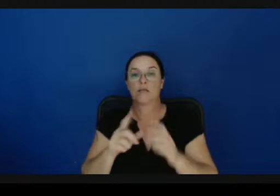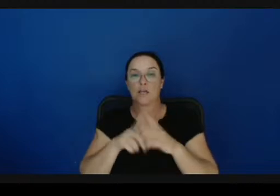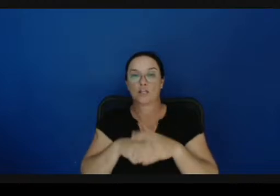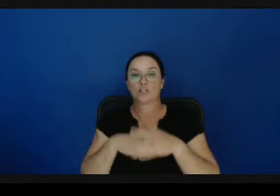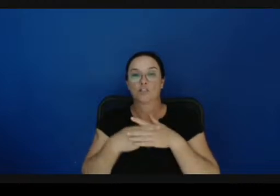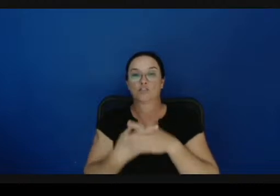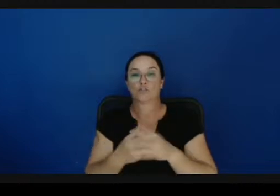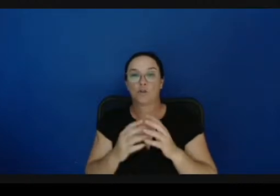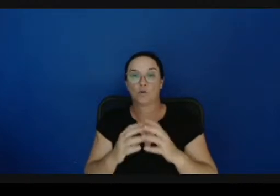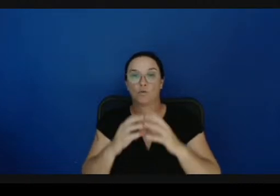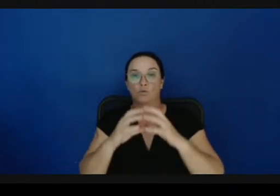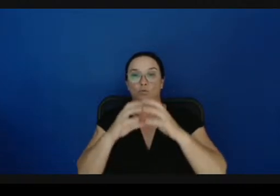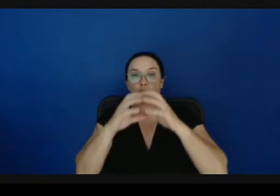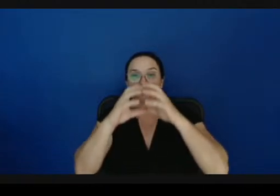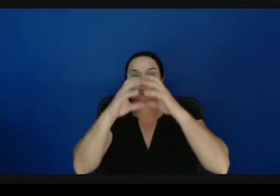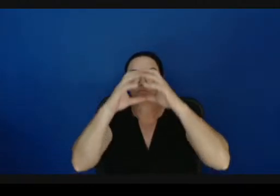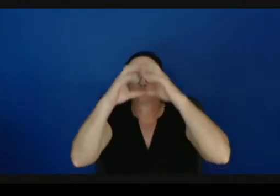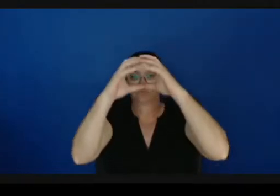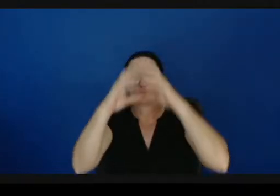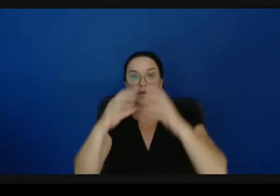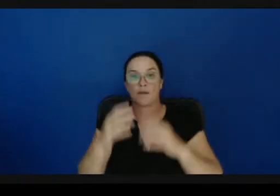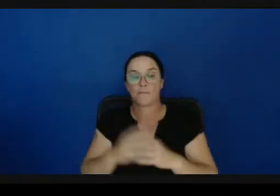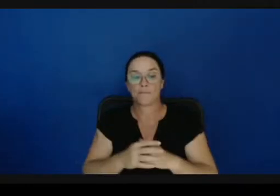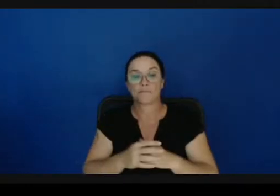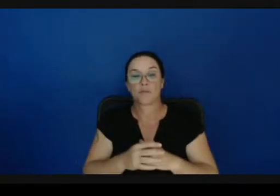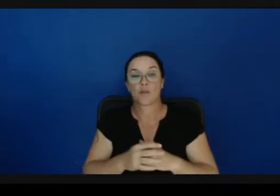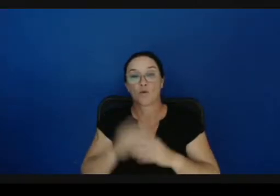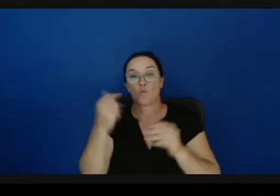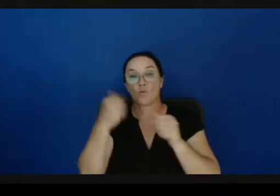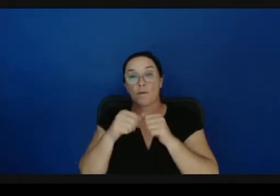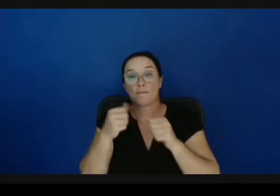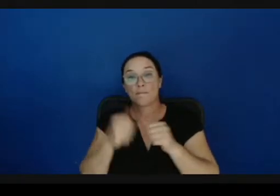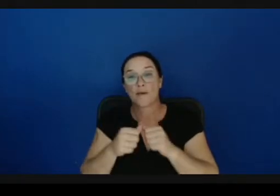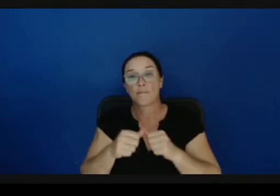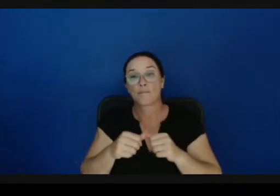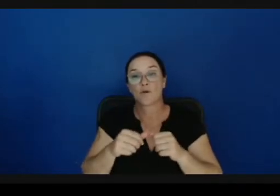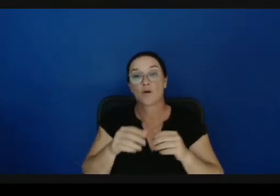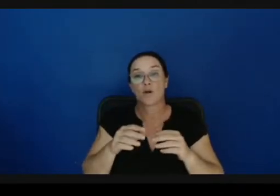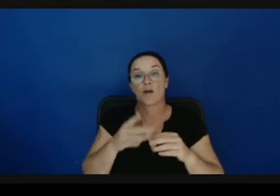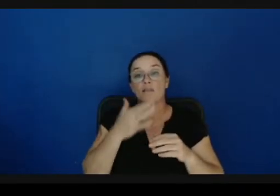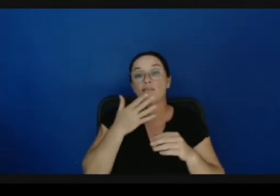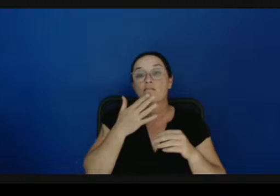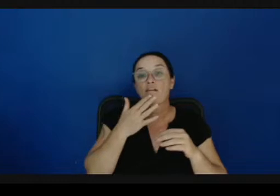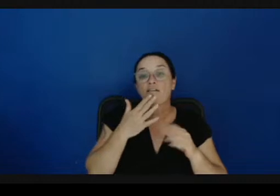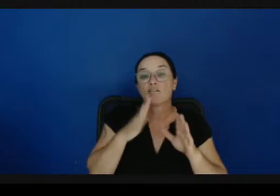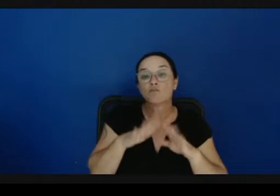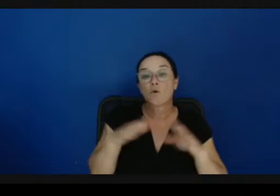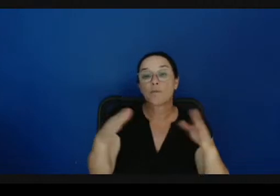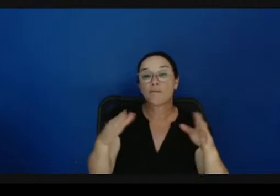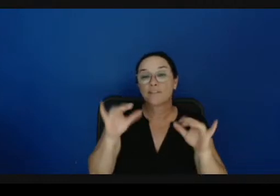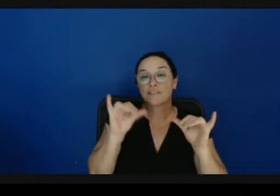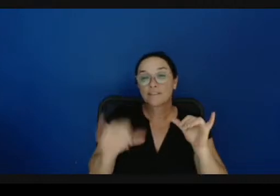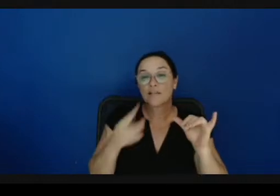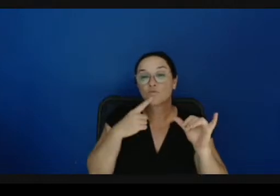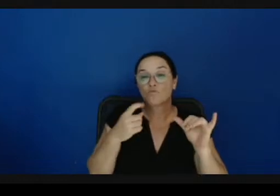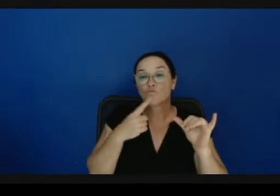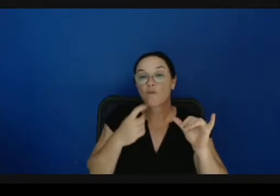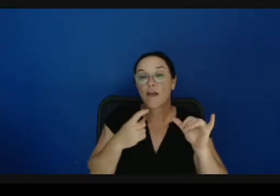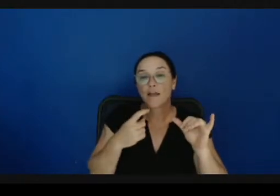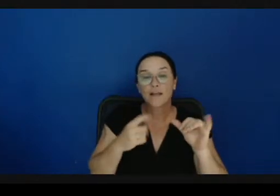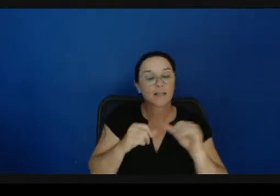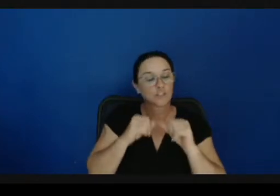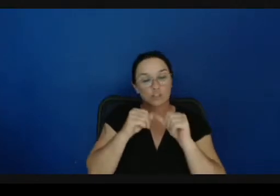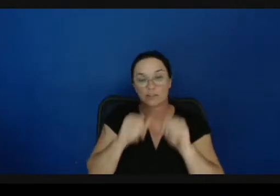up and up and up and up. And remember, the colors are opening rate. So even if it stays red, it means it's just